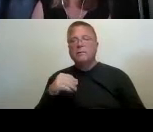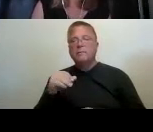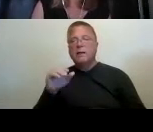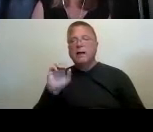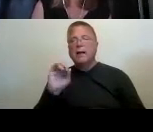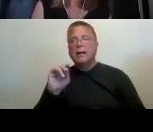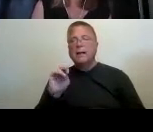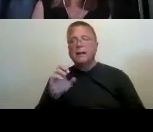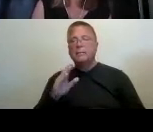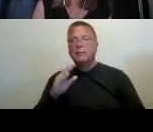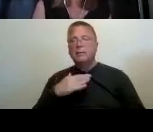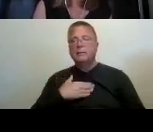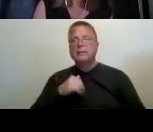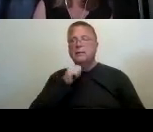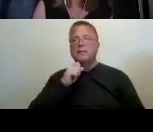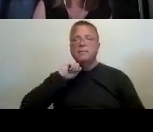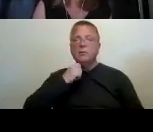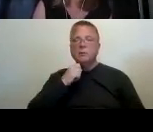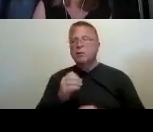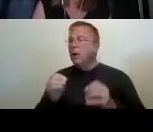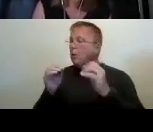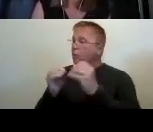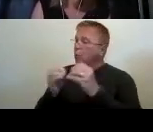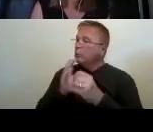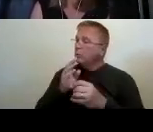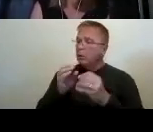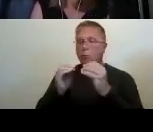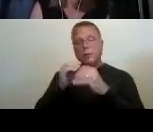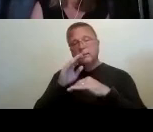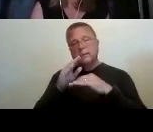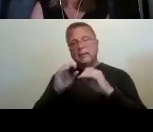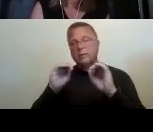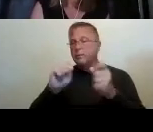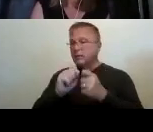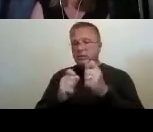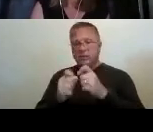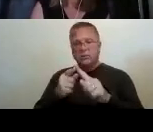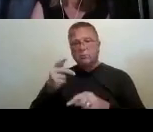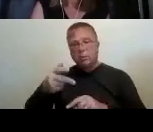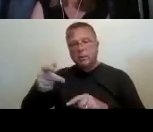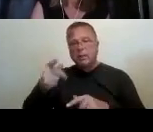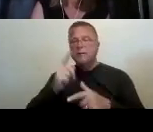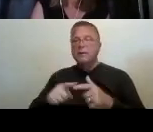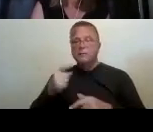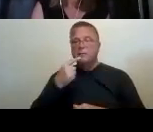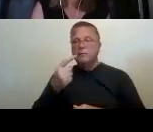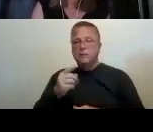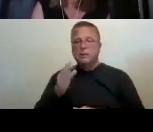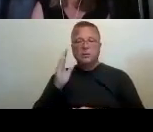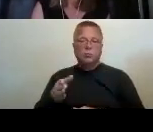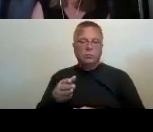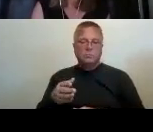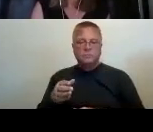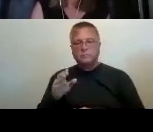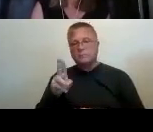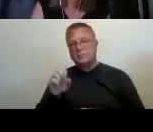Yeah, the more that you talk, I mean, first you say that there will not be any change to parking, then you say the buses have